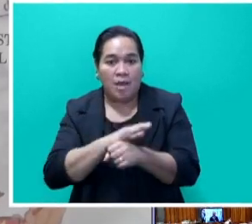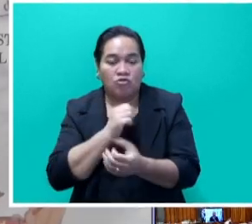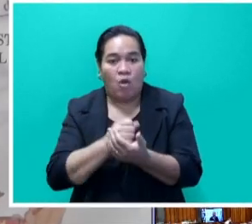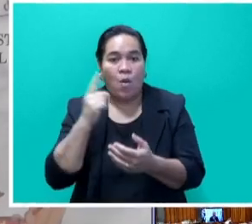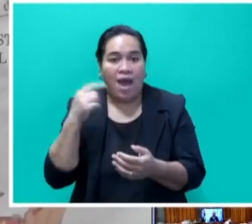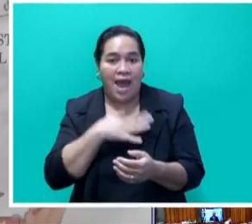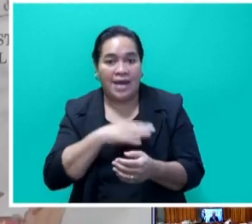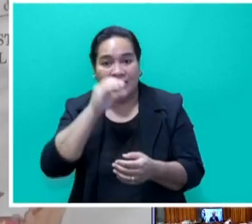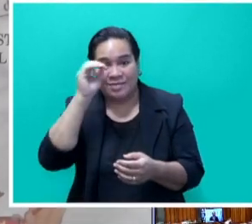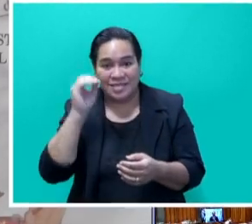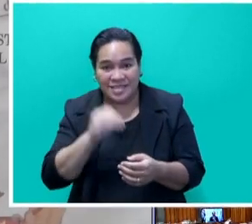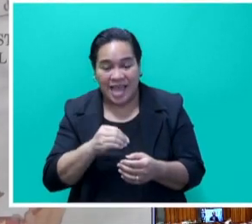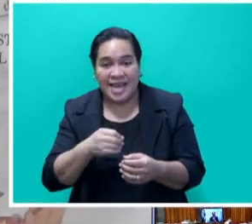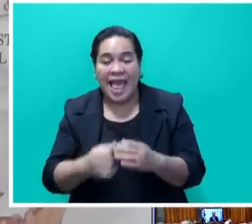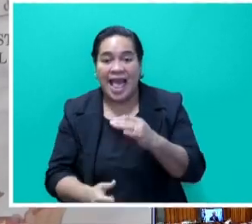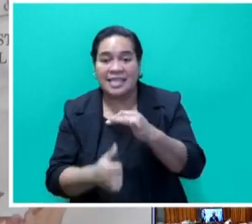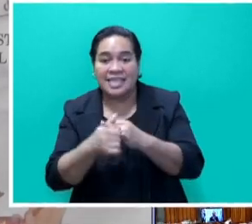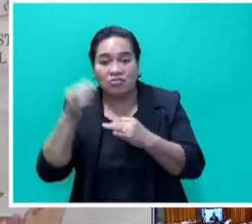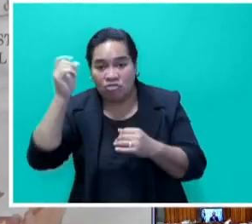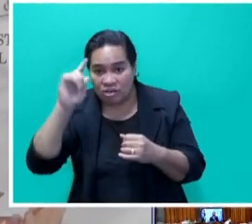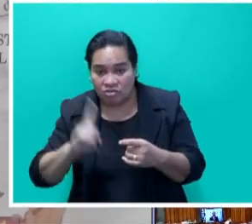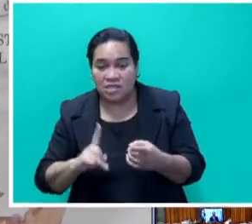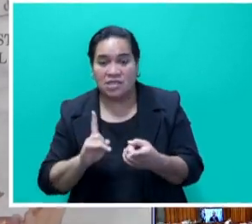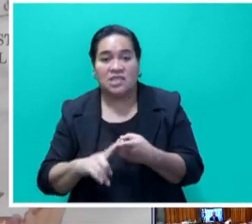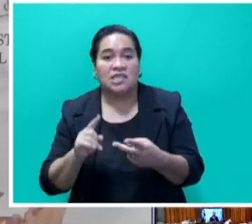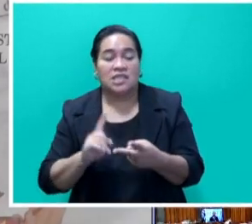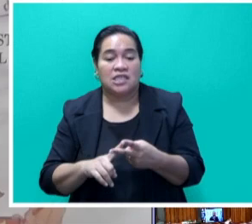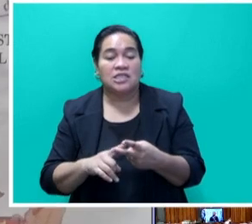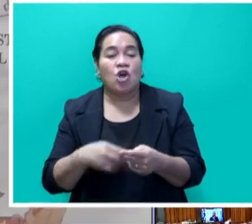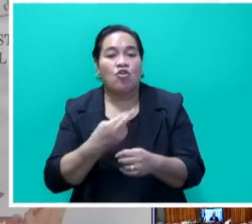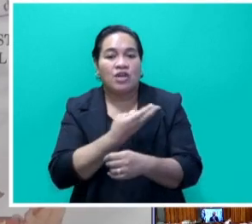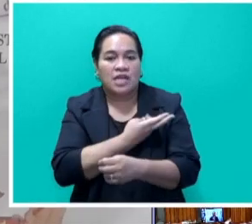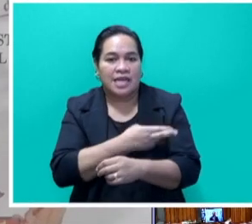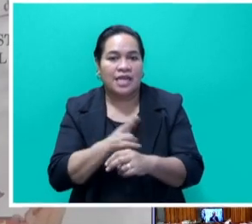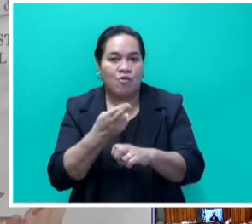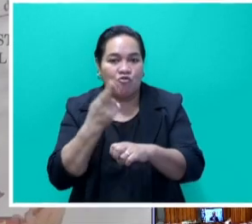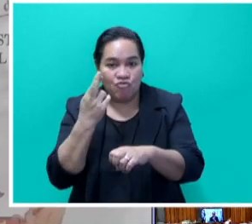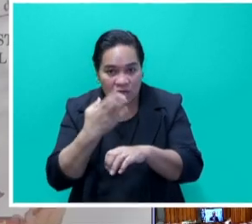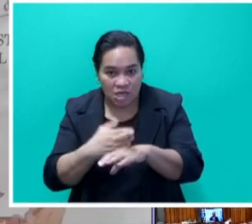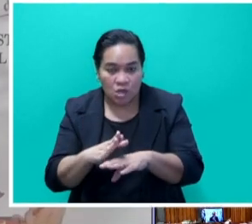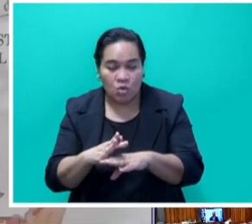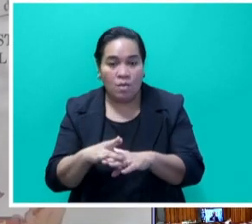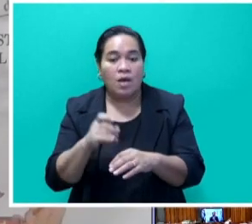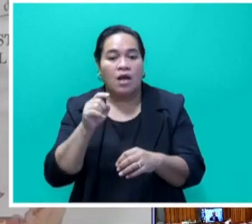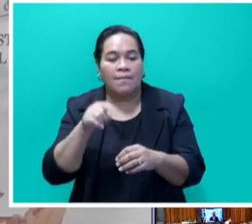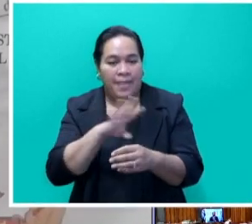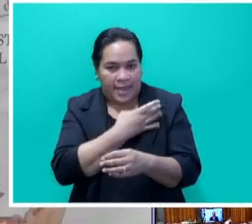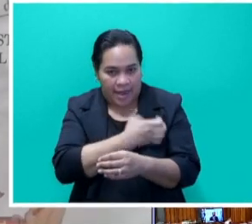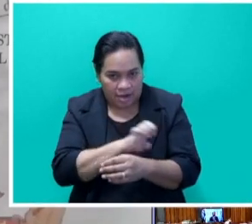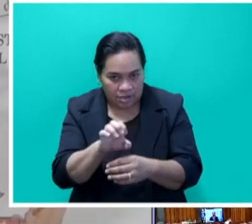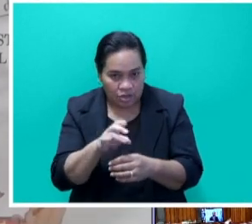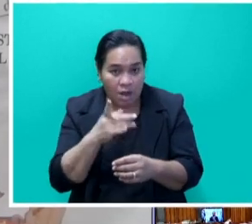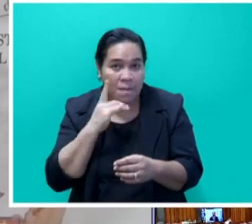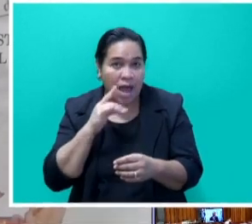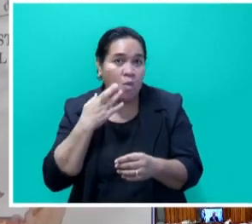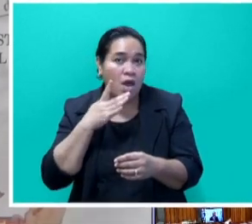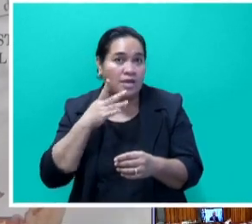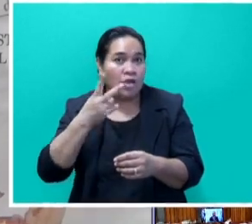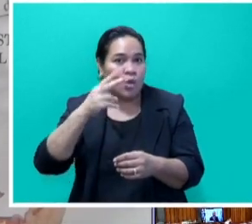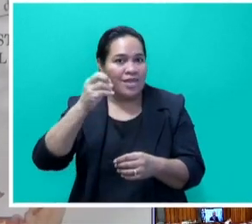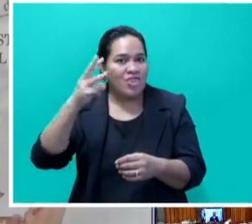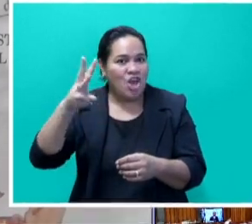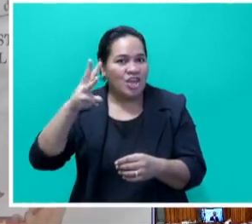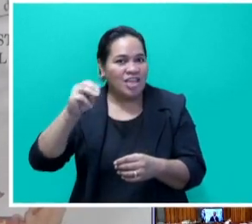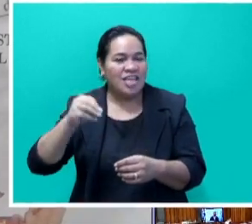to electricity and also to our target of increasing renewable energy in electricity to 100% by the year 2030.